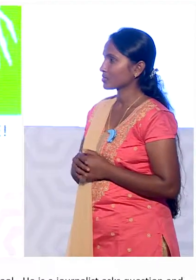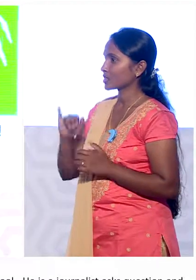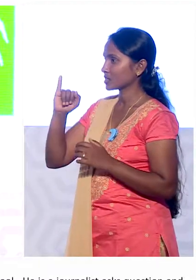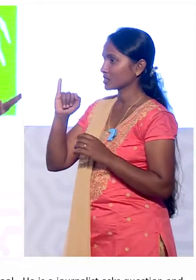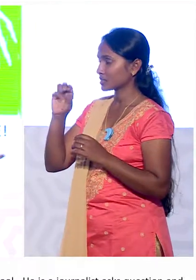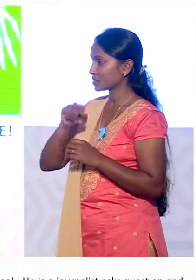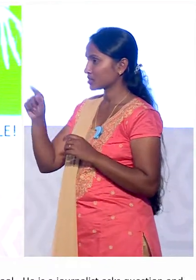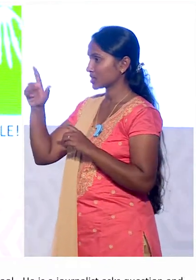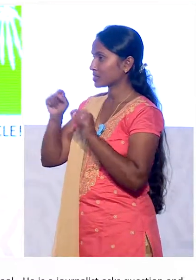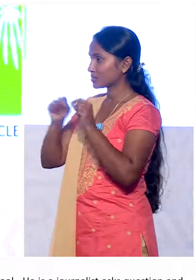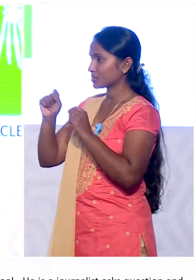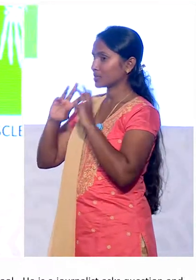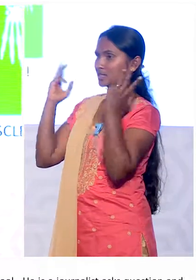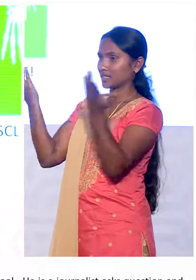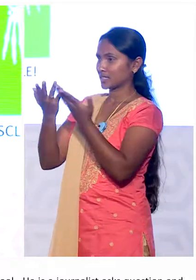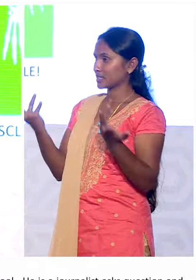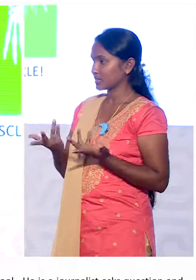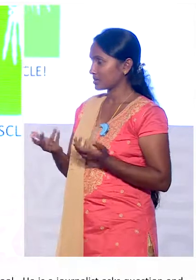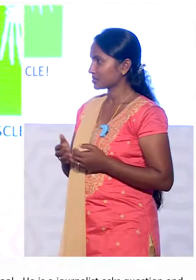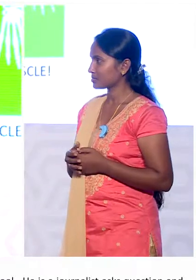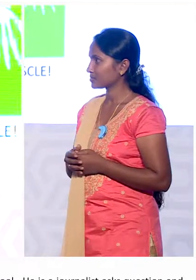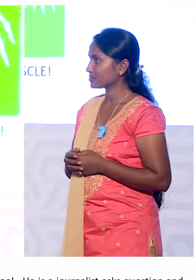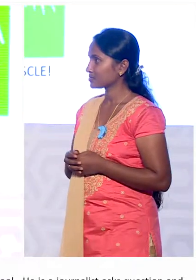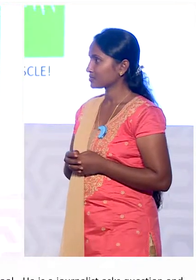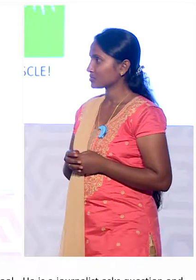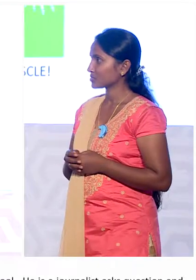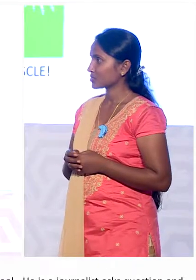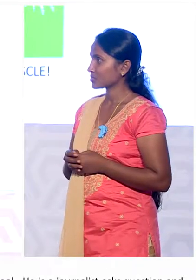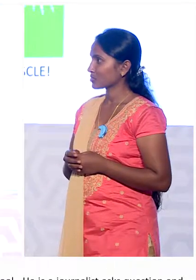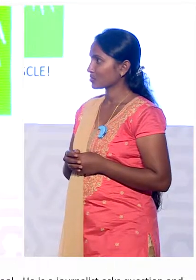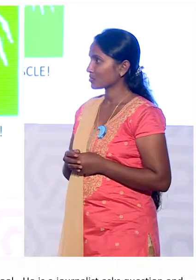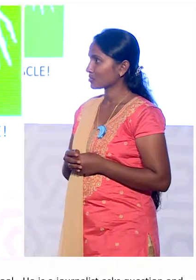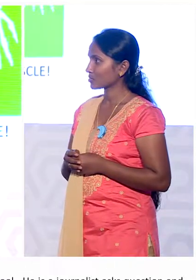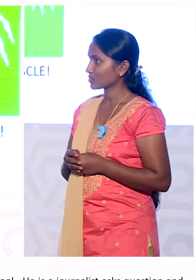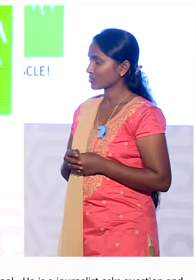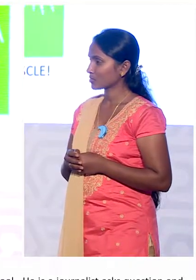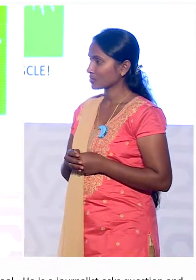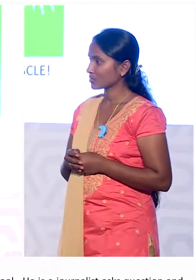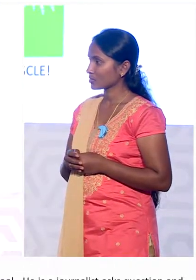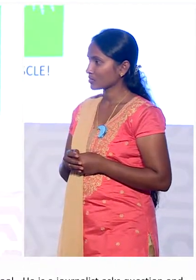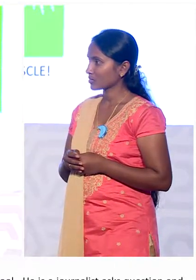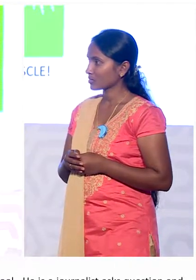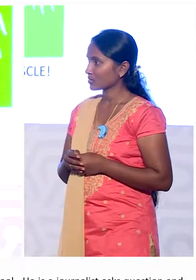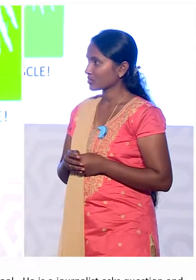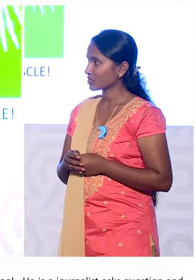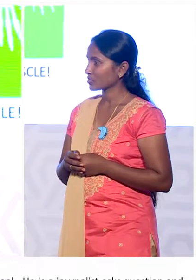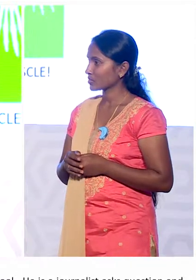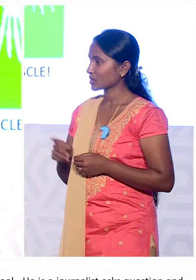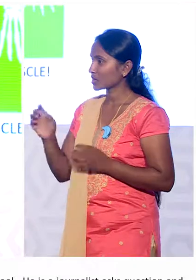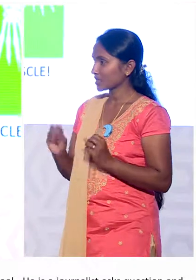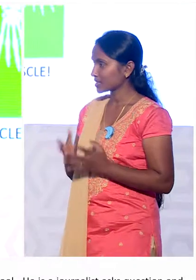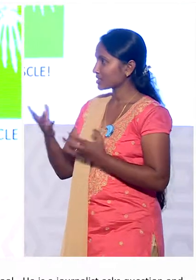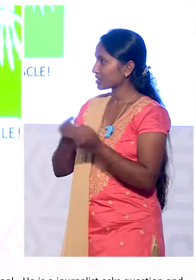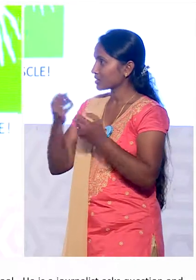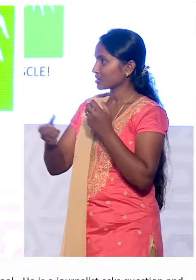of what you see around you, generally you can eat. So I got a guidebook and I got online and we started to forage together for